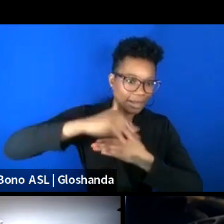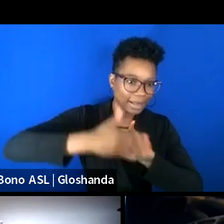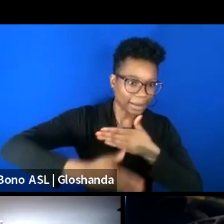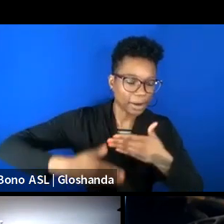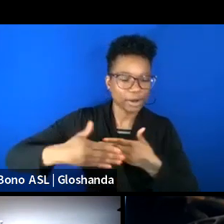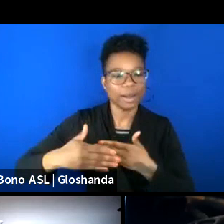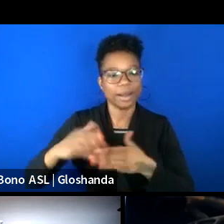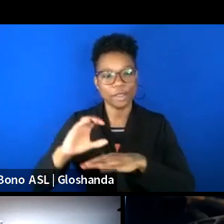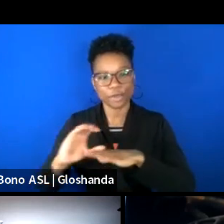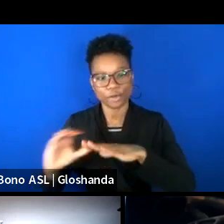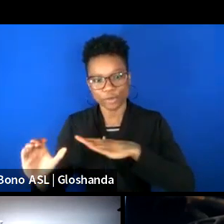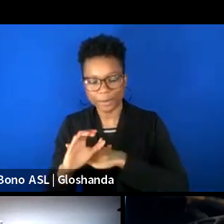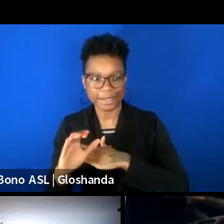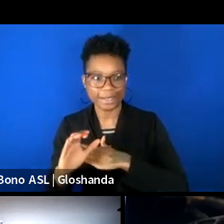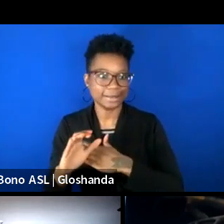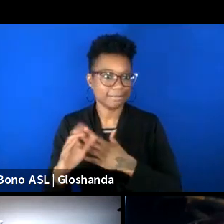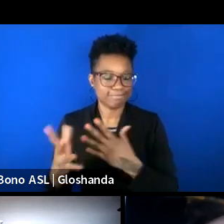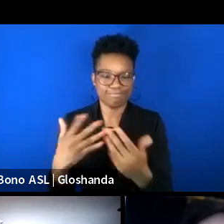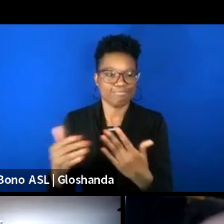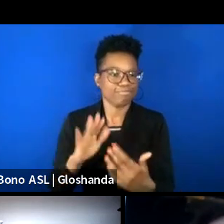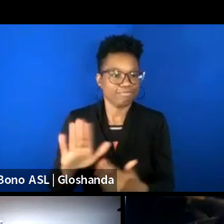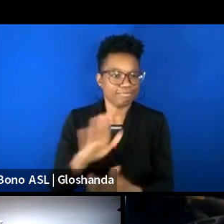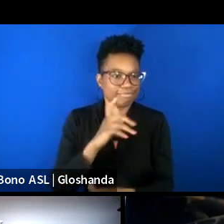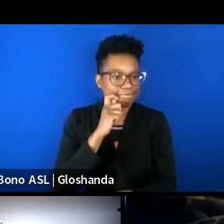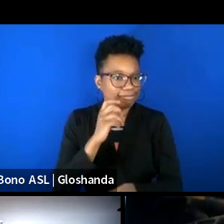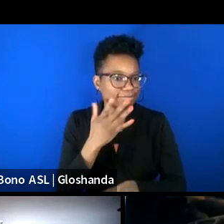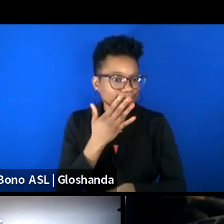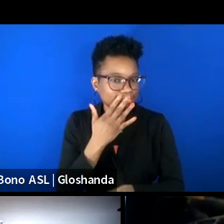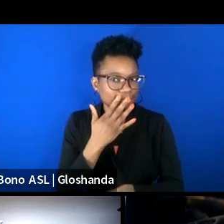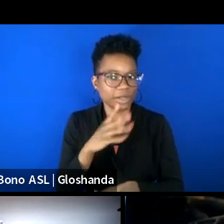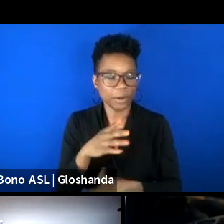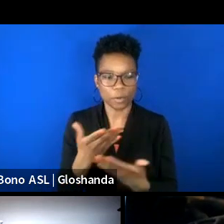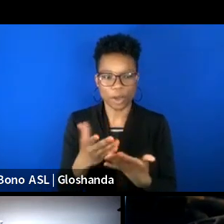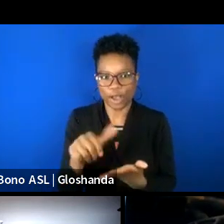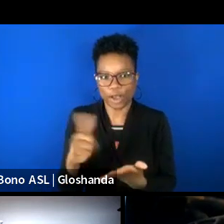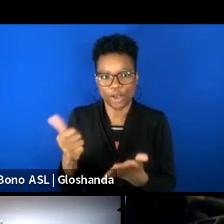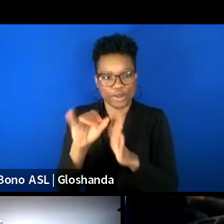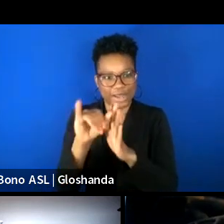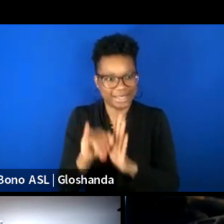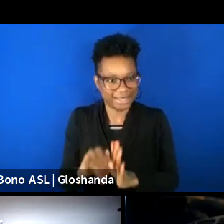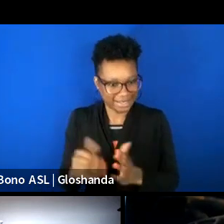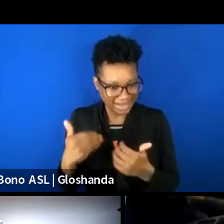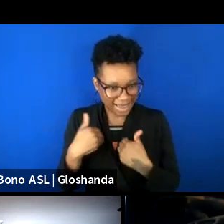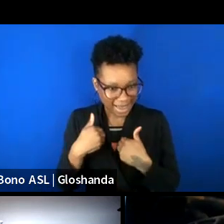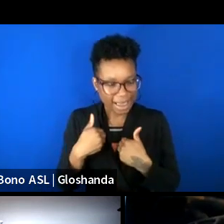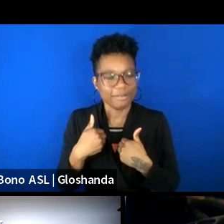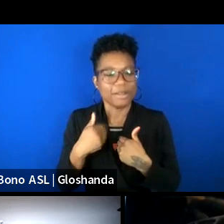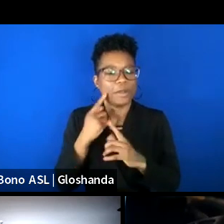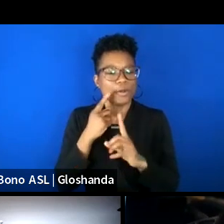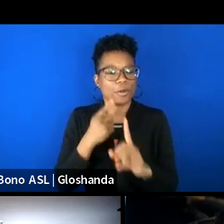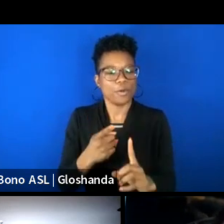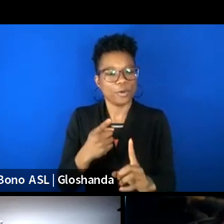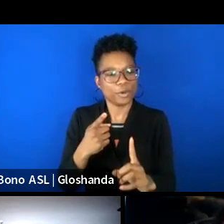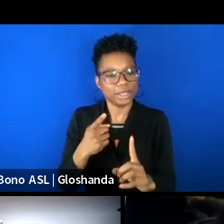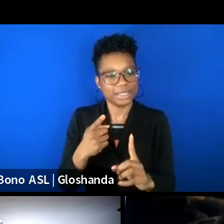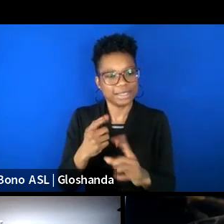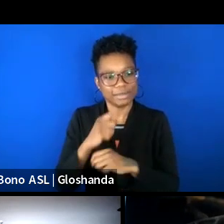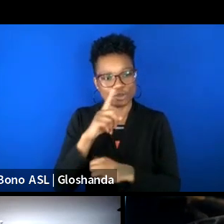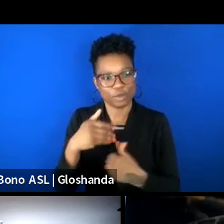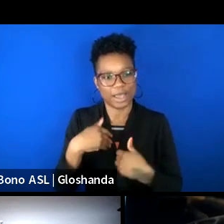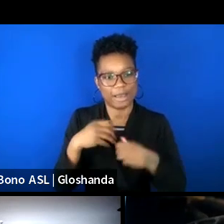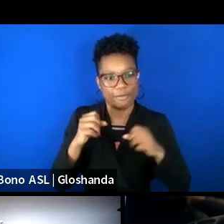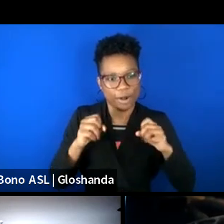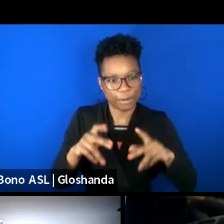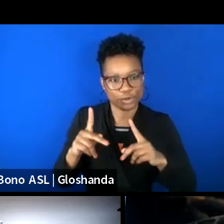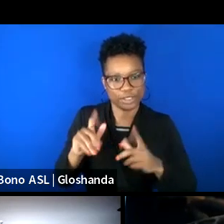is, and no matter what other identifiers they have, to somehow have an opportunity that addresses them and where